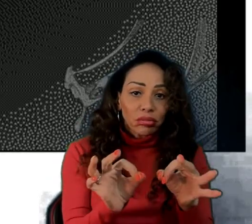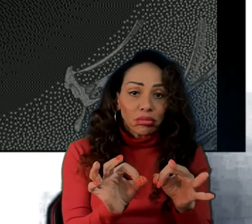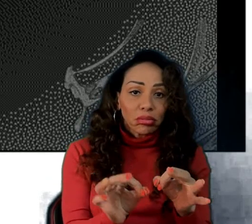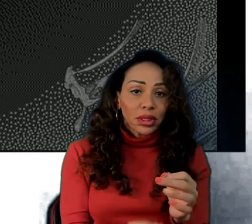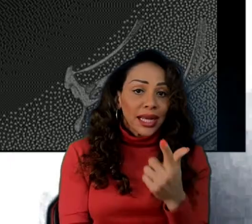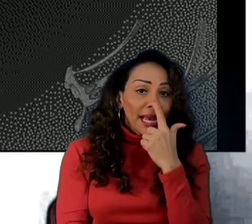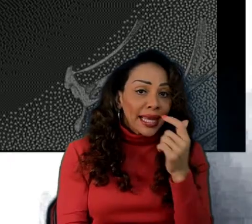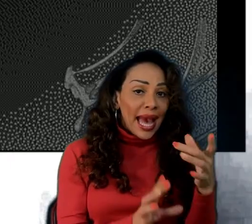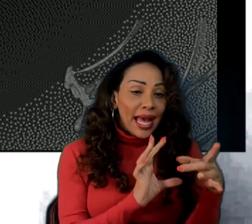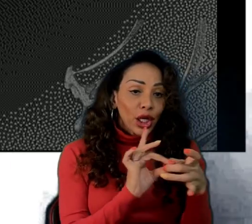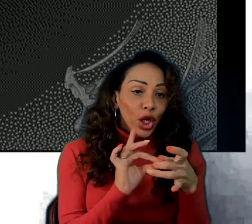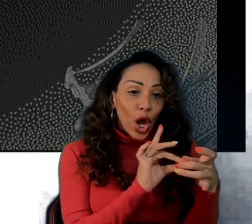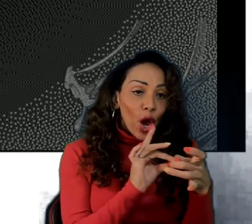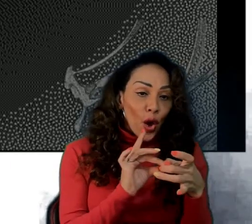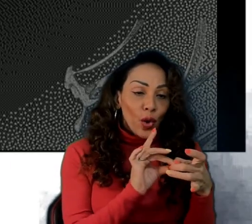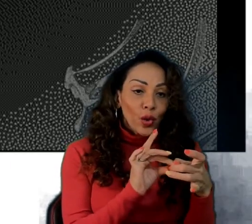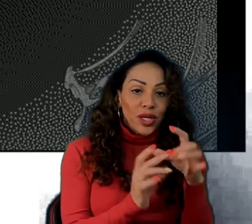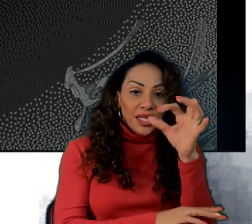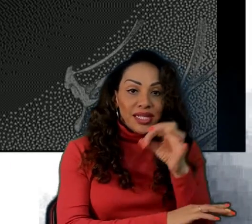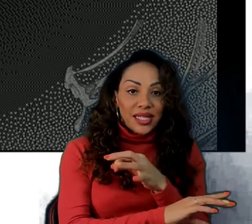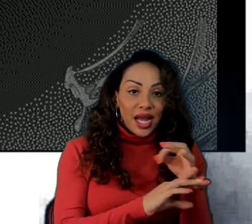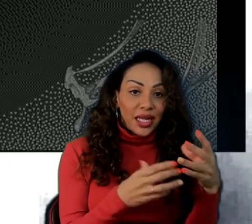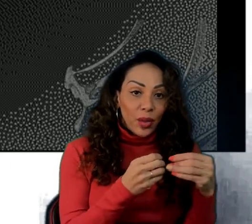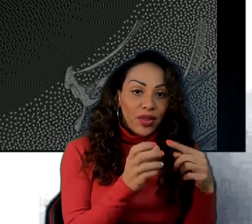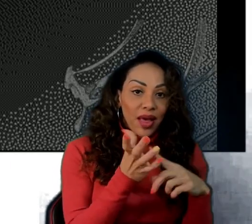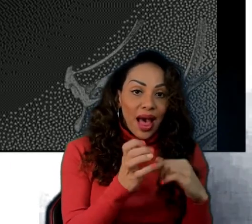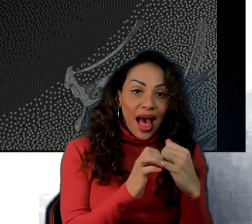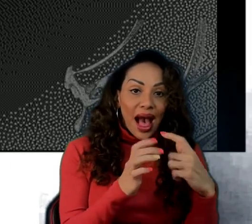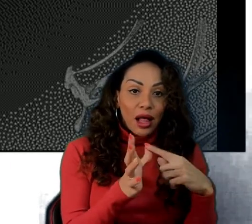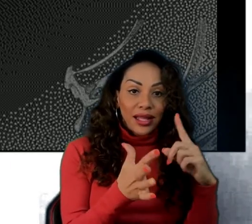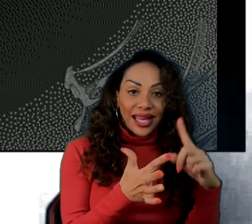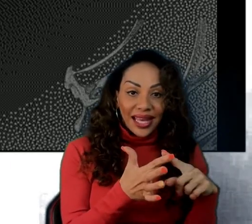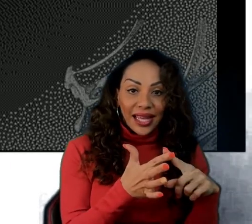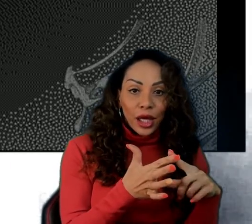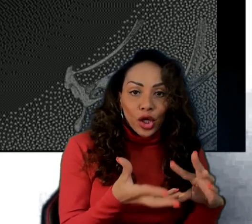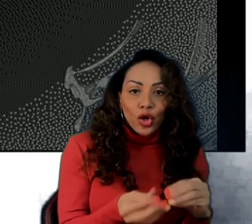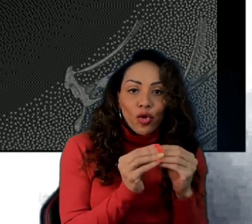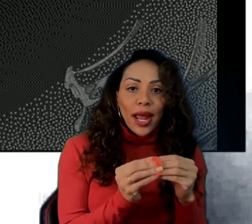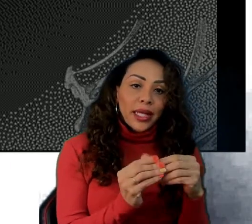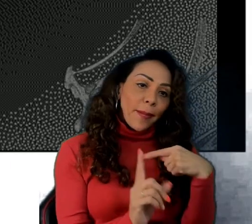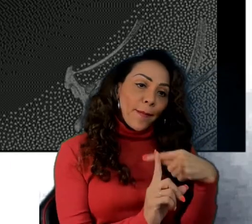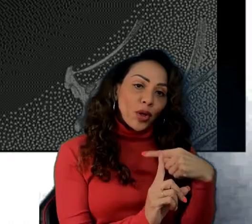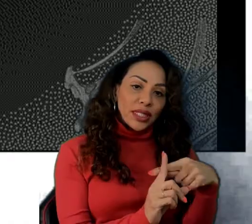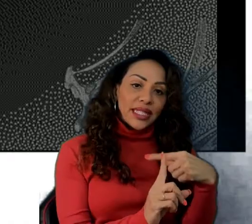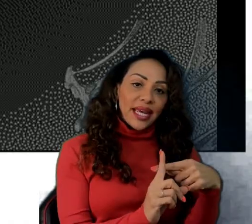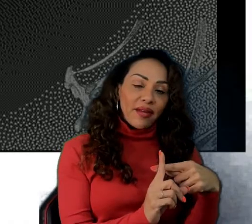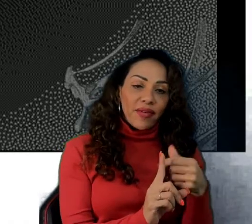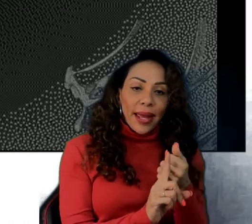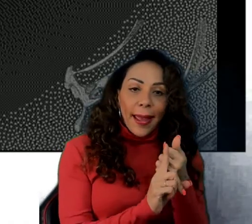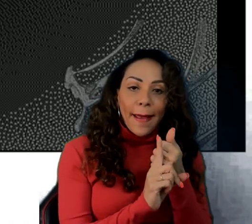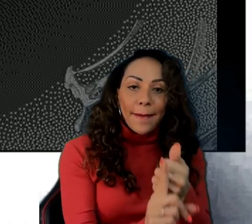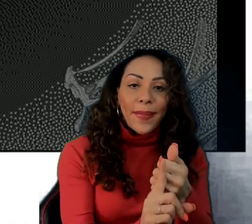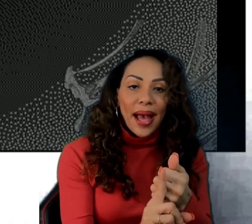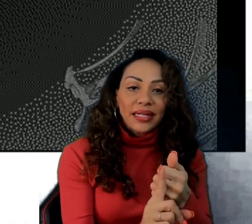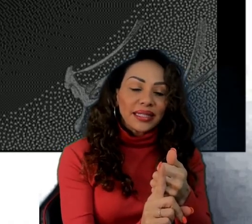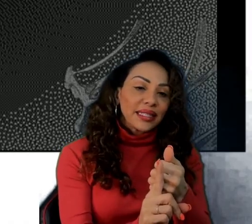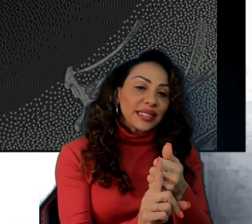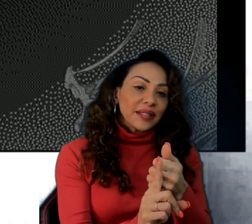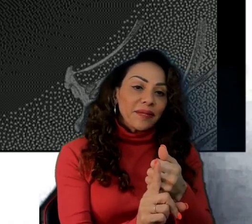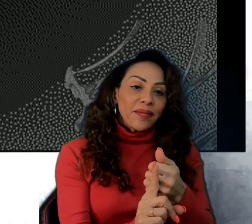with algae create more impactful experiences and considered designs, rather than, say, digital alone?